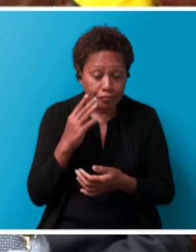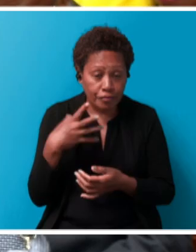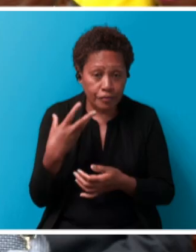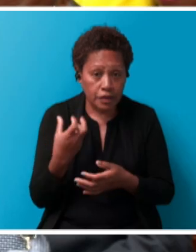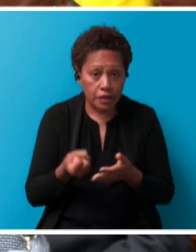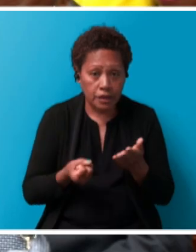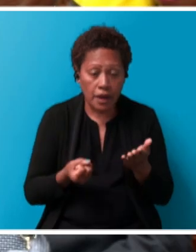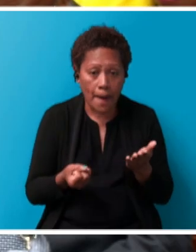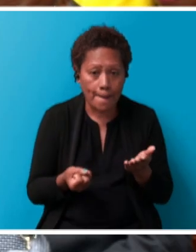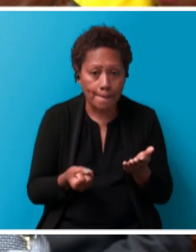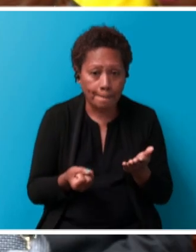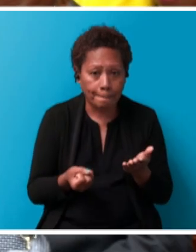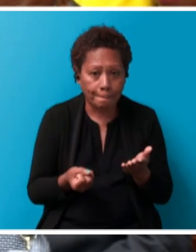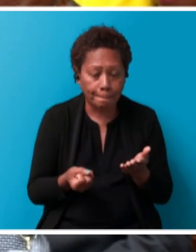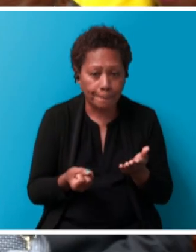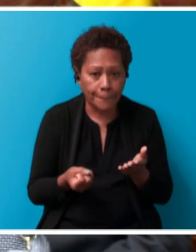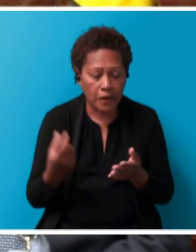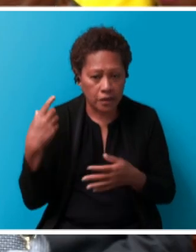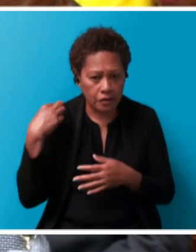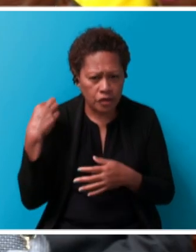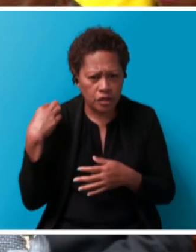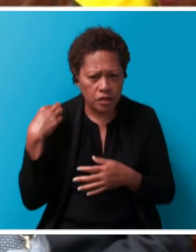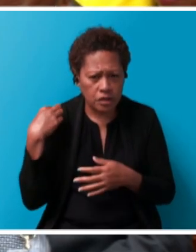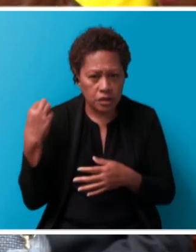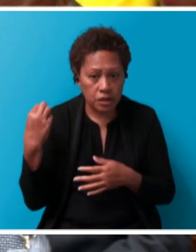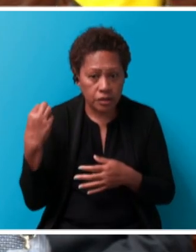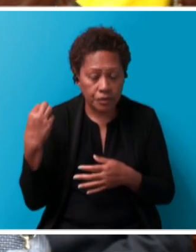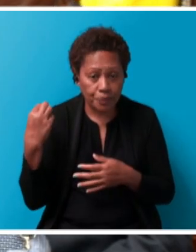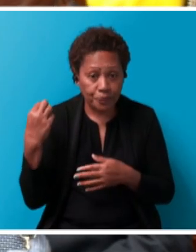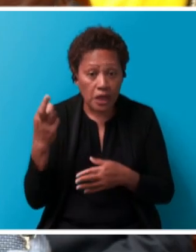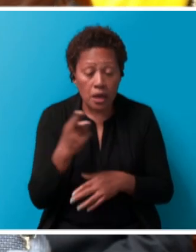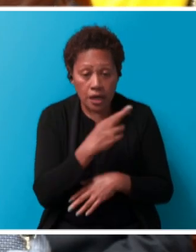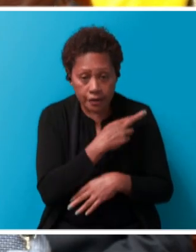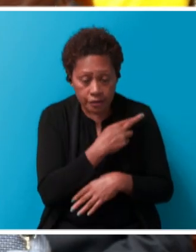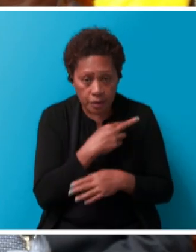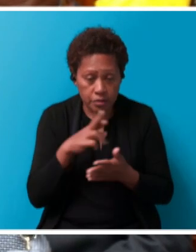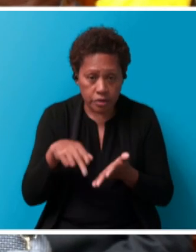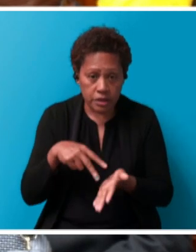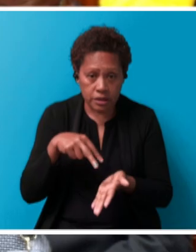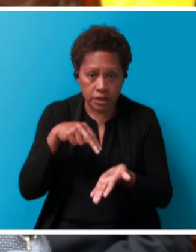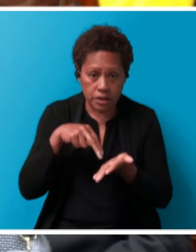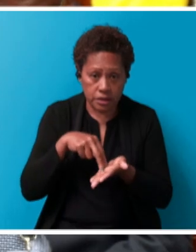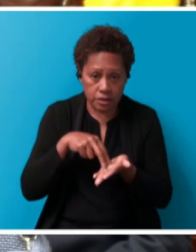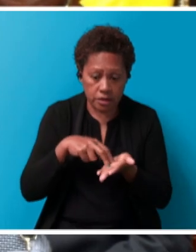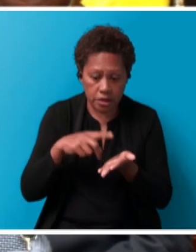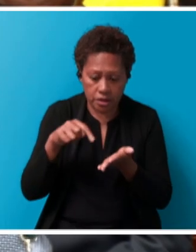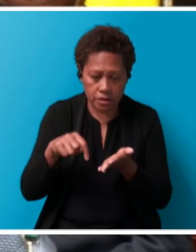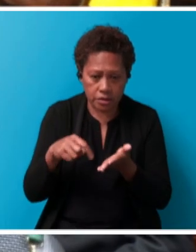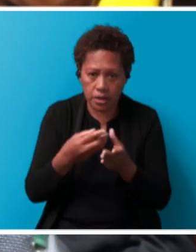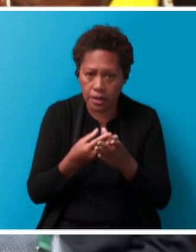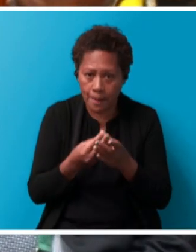voluntarily adopted responsible operating standards, the absence of a clear regulatory